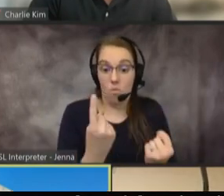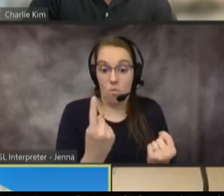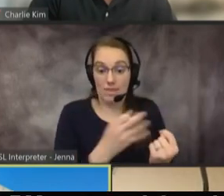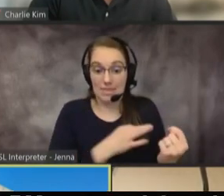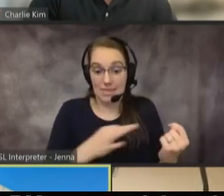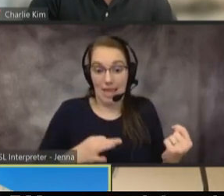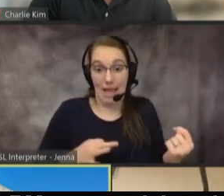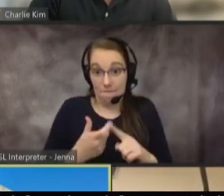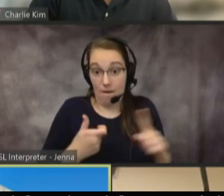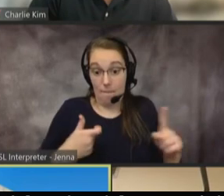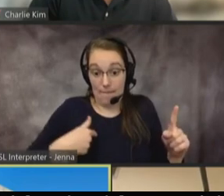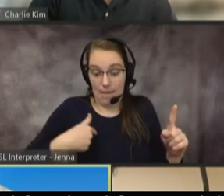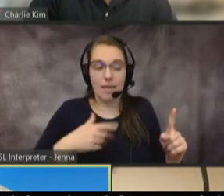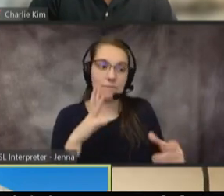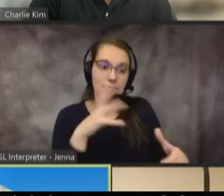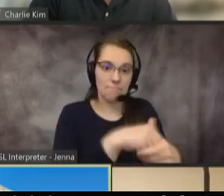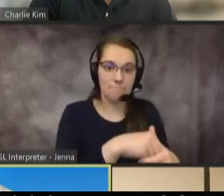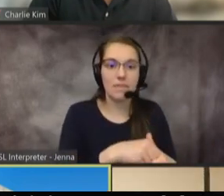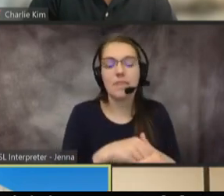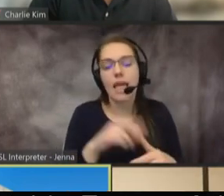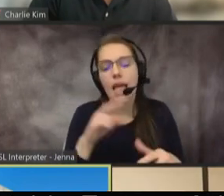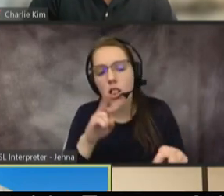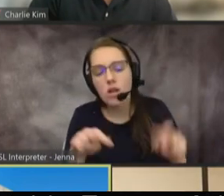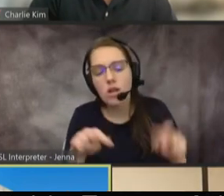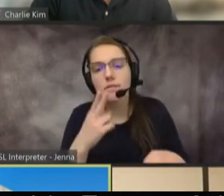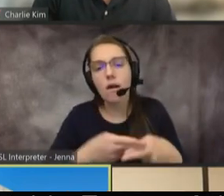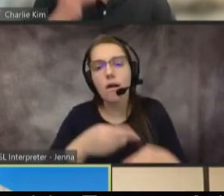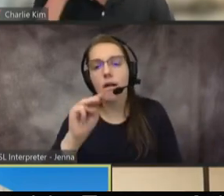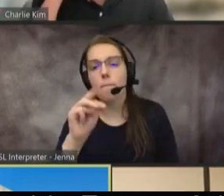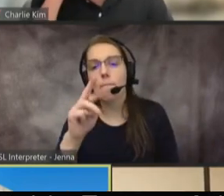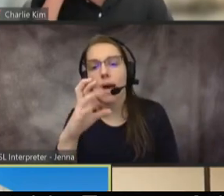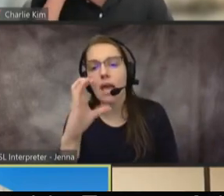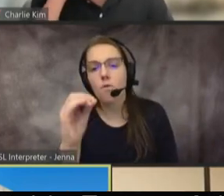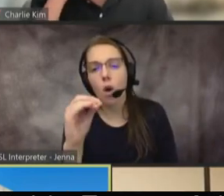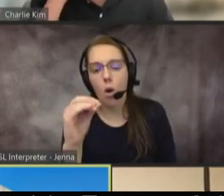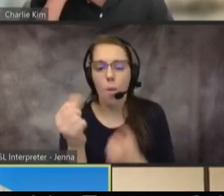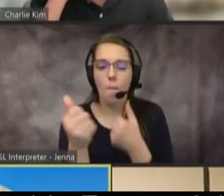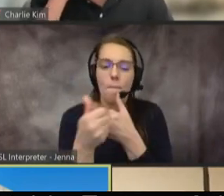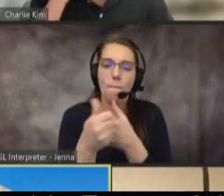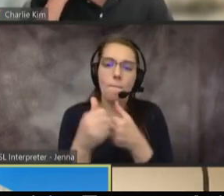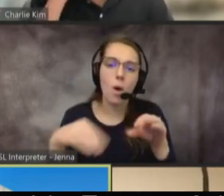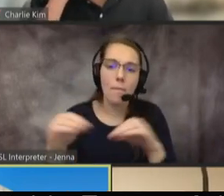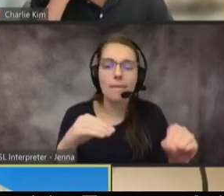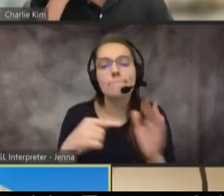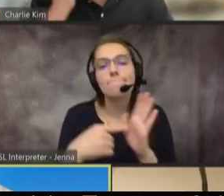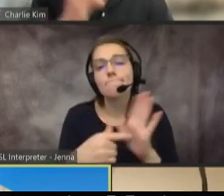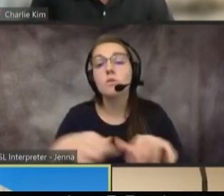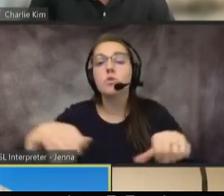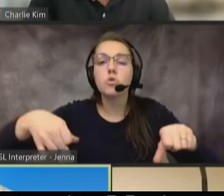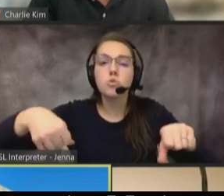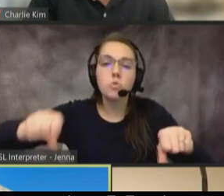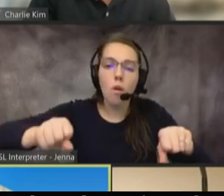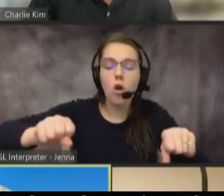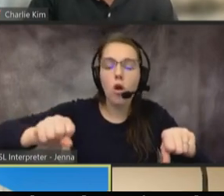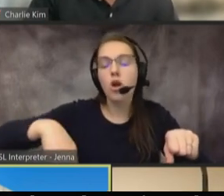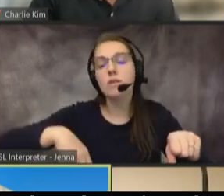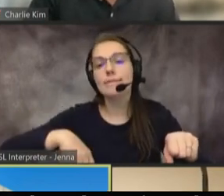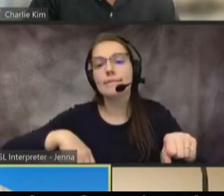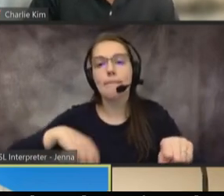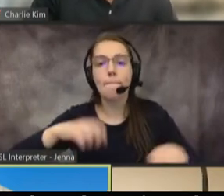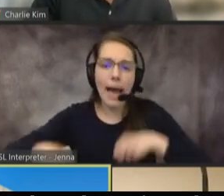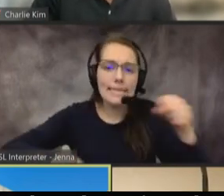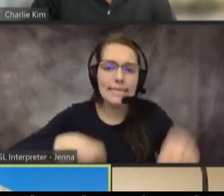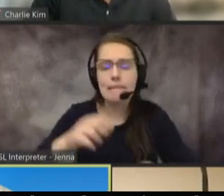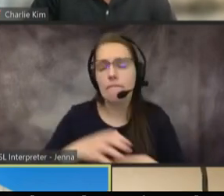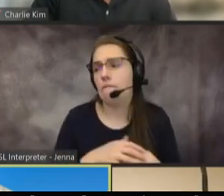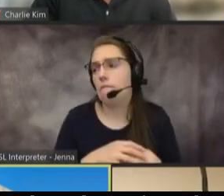at what's called micro-mobility, and that is things like scooters, bicycles, there's like electric